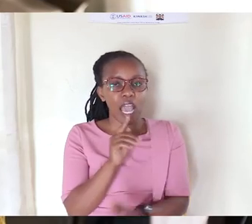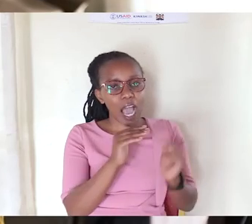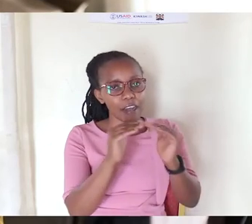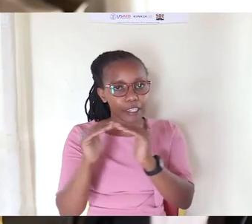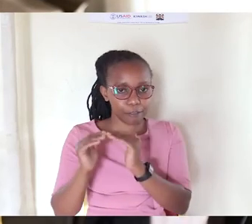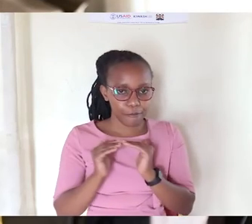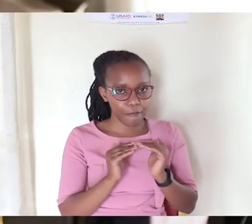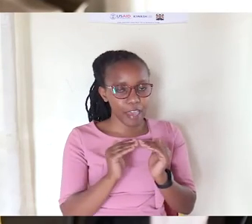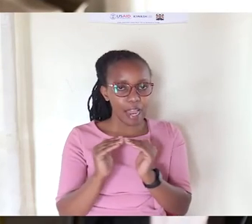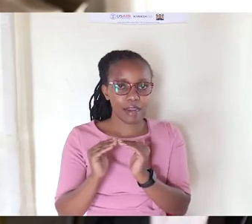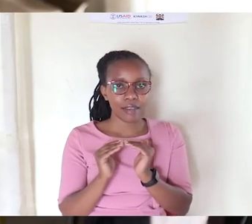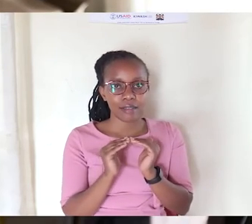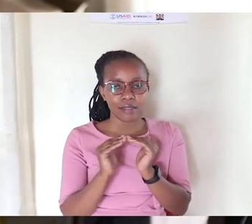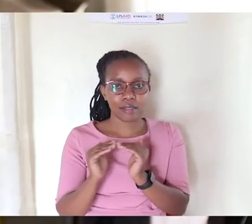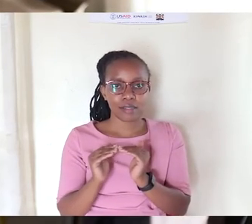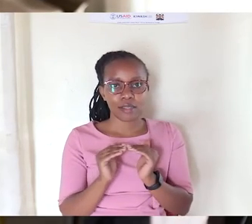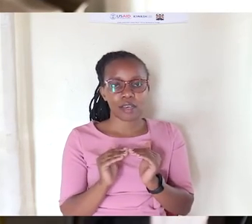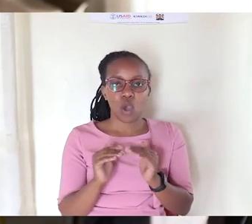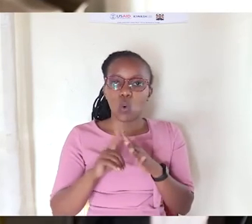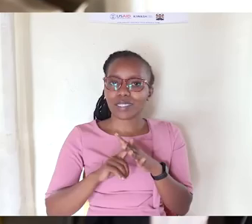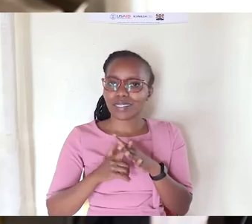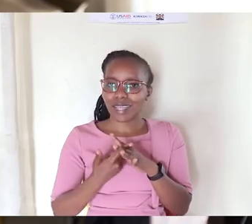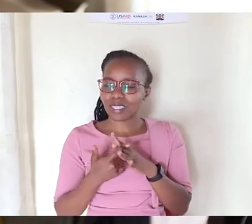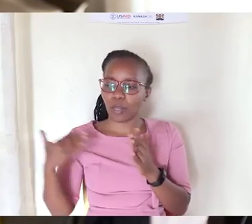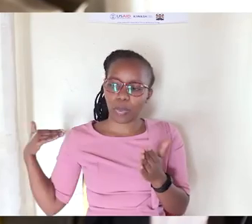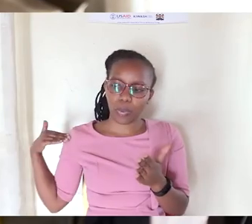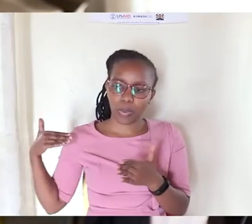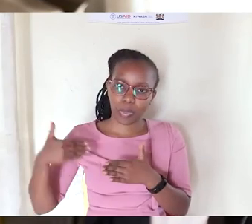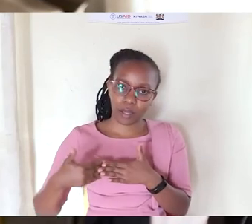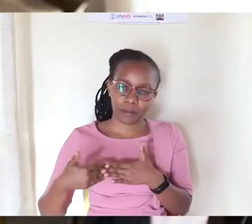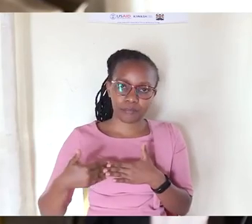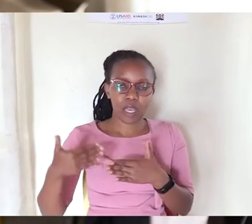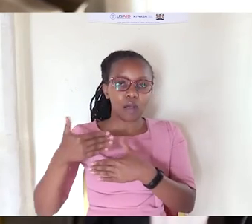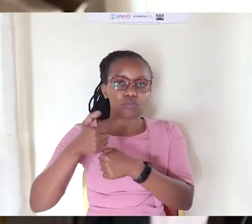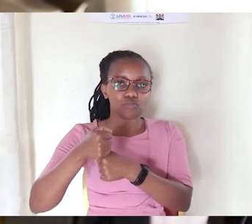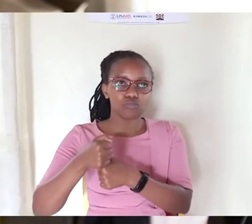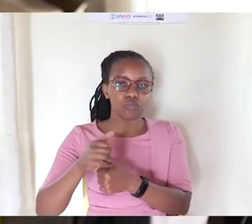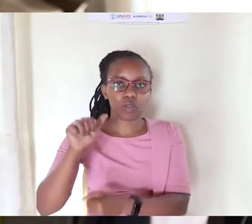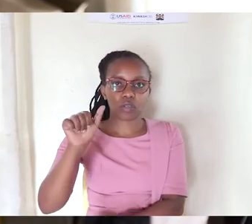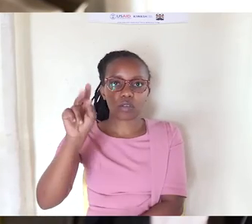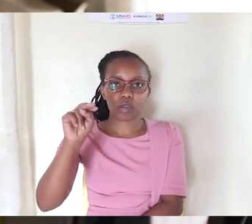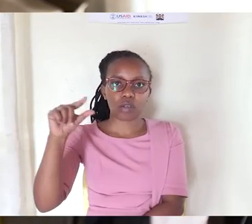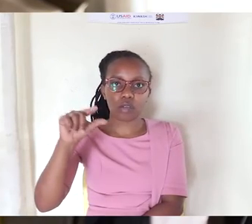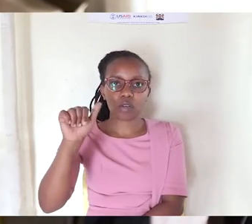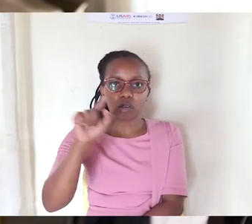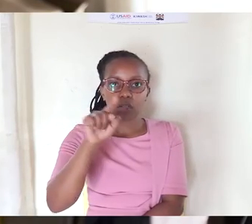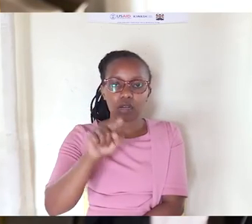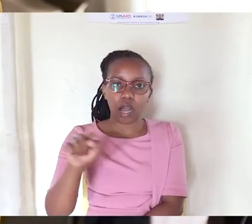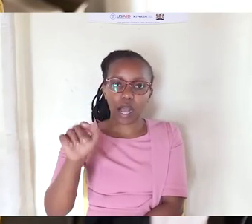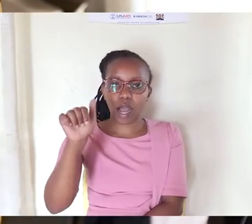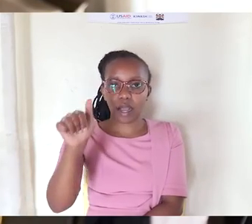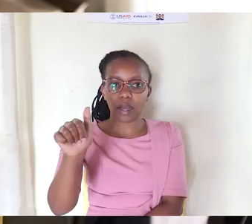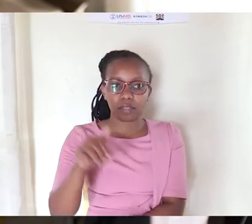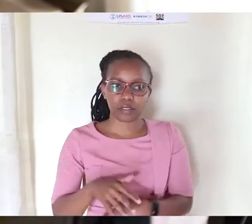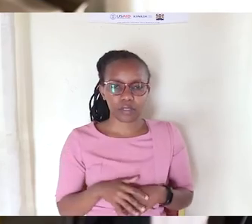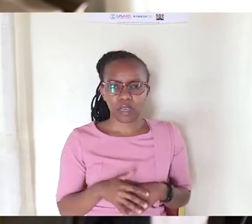is. So we've started a journey, a movement that we're calling Angaza. But Angaza really is not